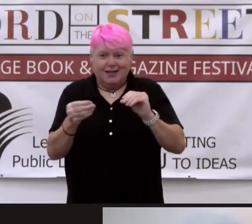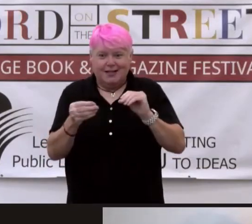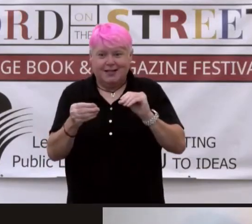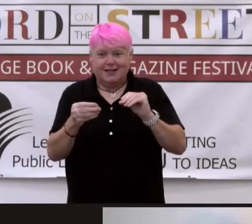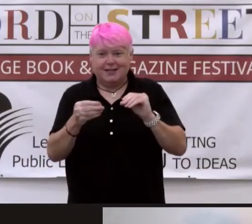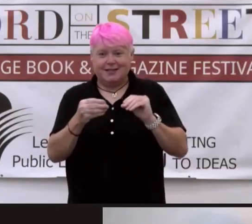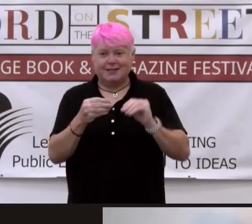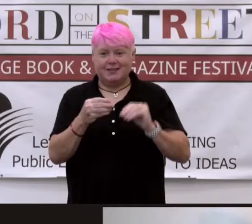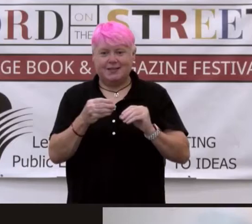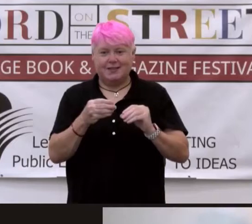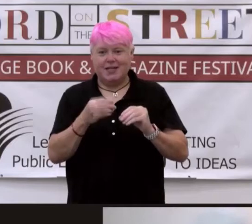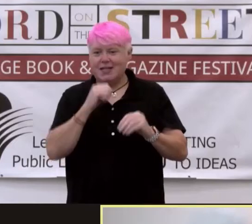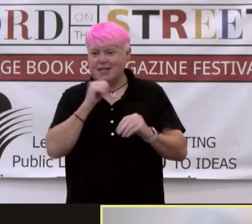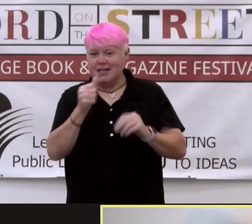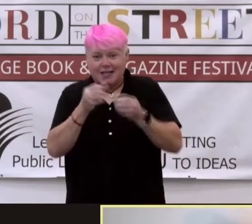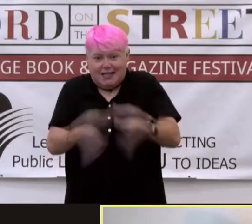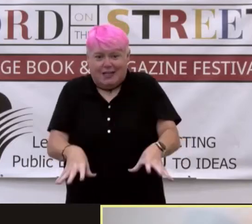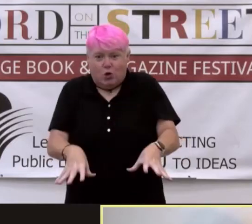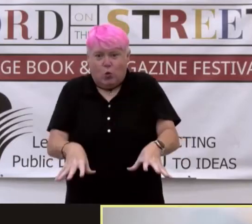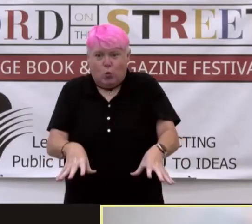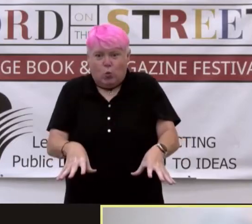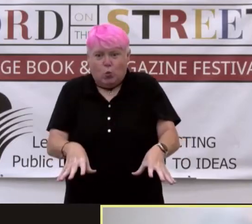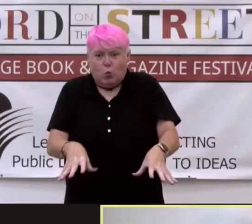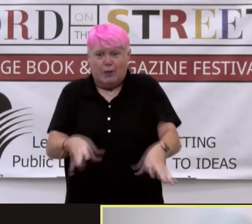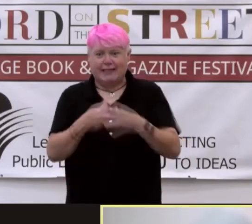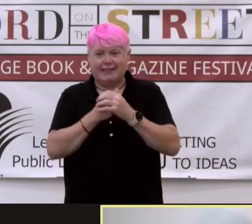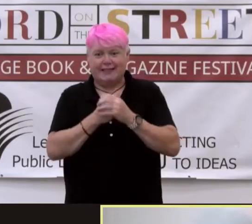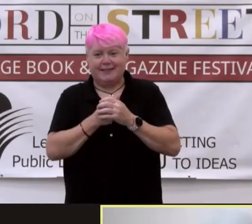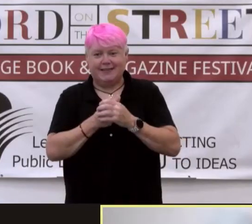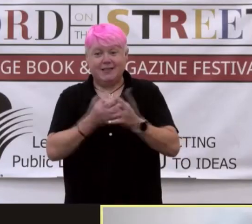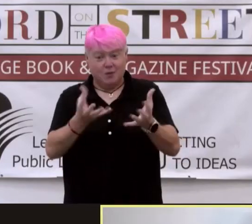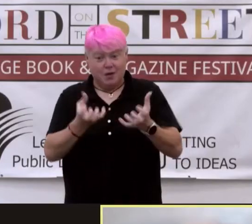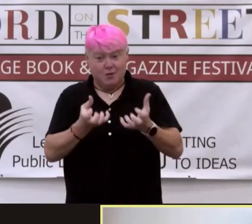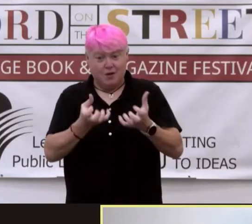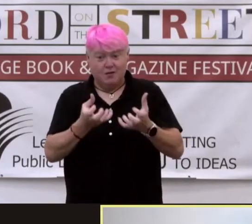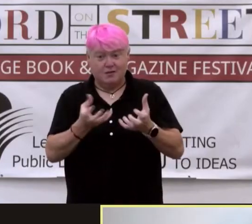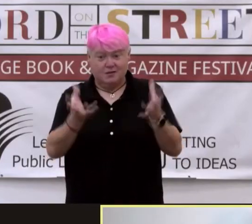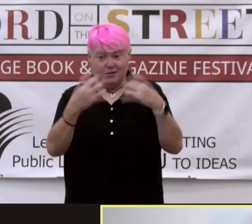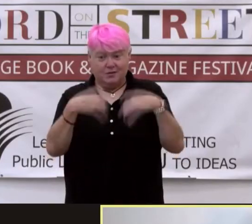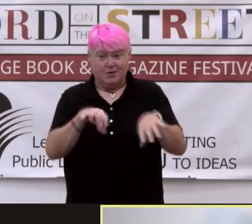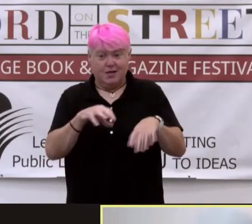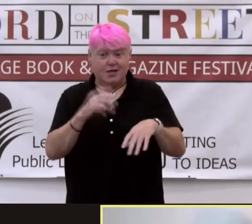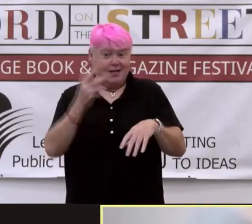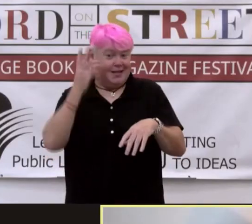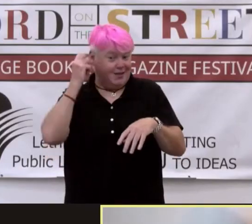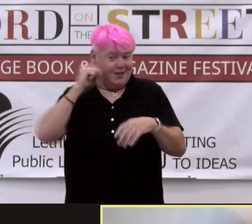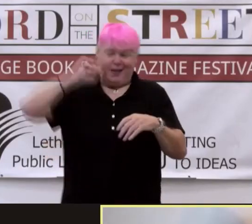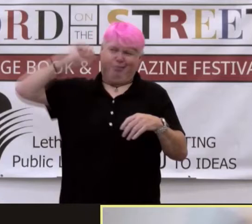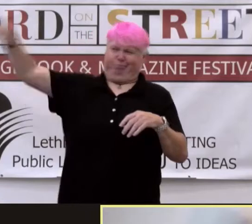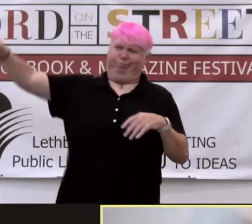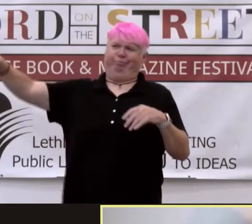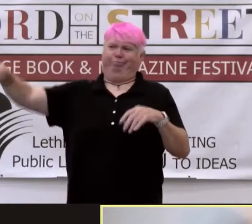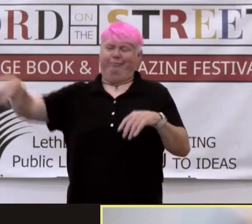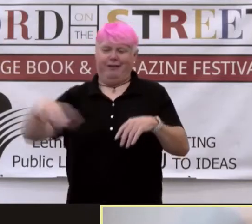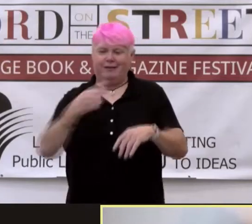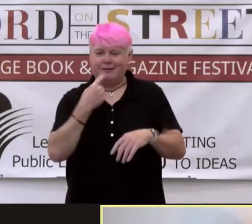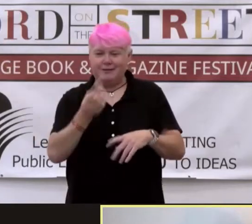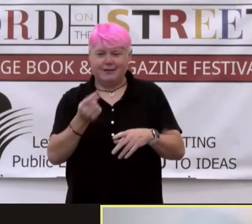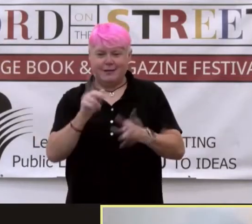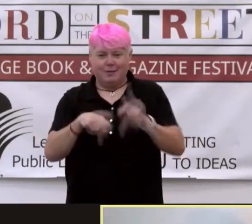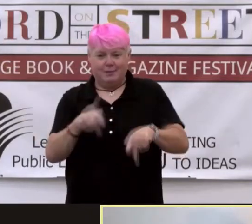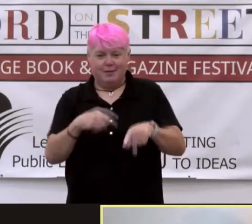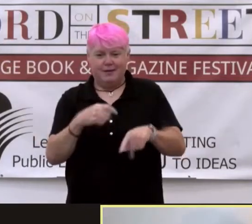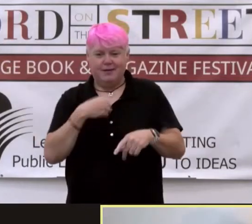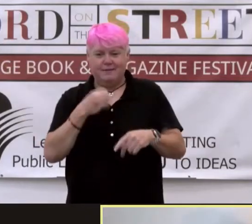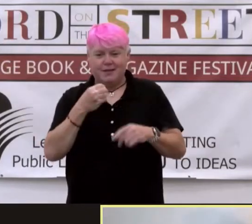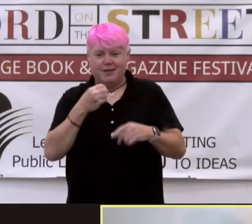and didn't let go either. Oh, good. That's what I want. I don't want to hear you flung it across the room. I mean, I always tell people if they don't like my books, they